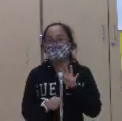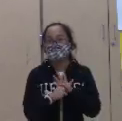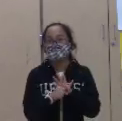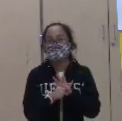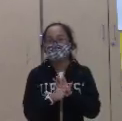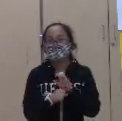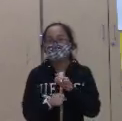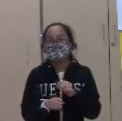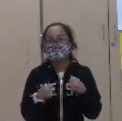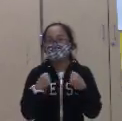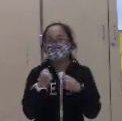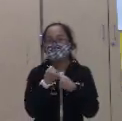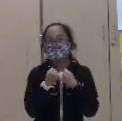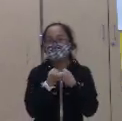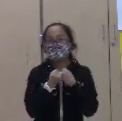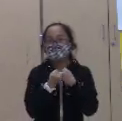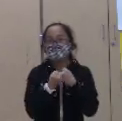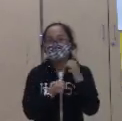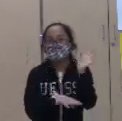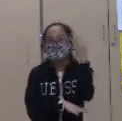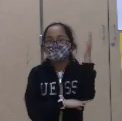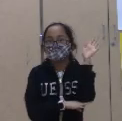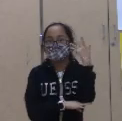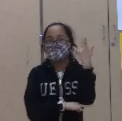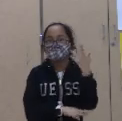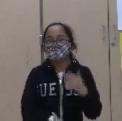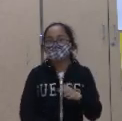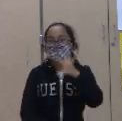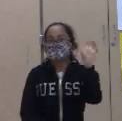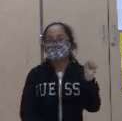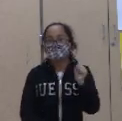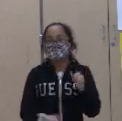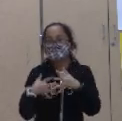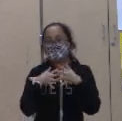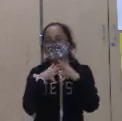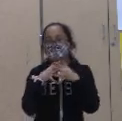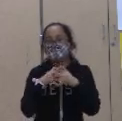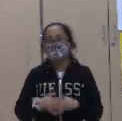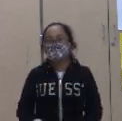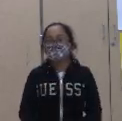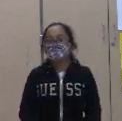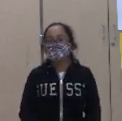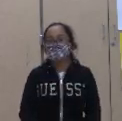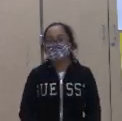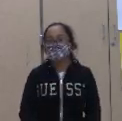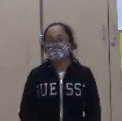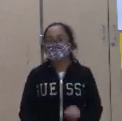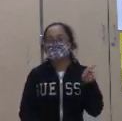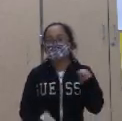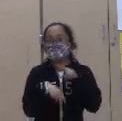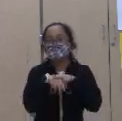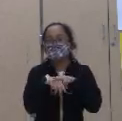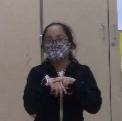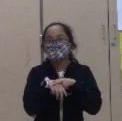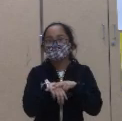of the United States of America and to the Republic for which it stands, one nation, under God,